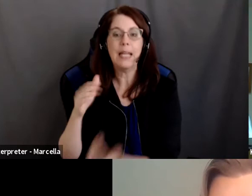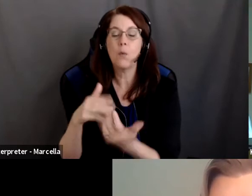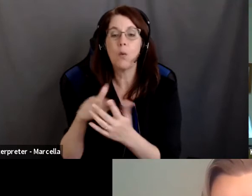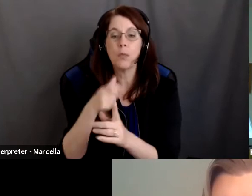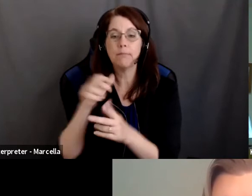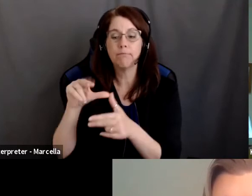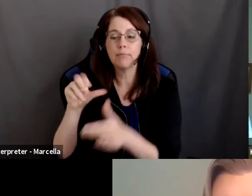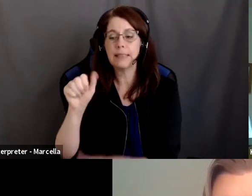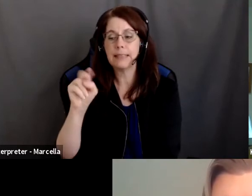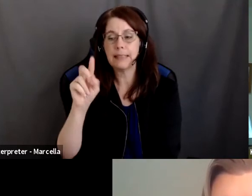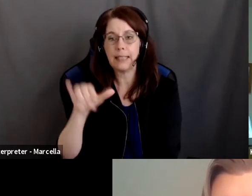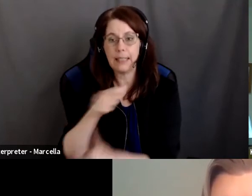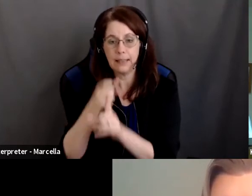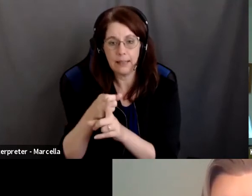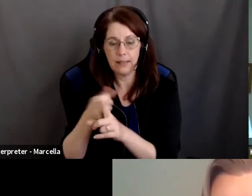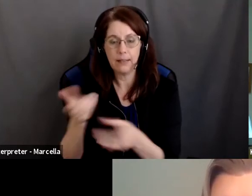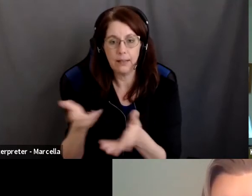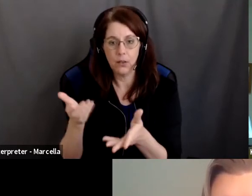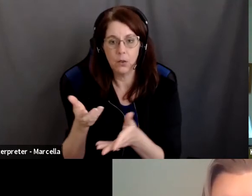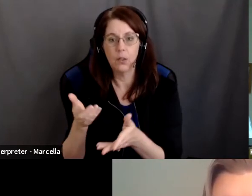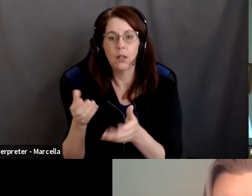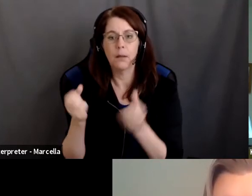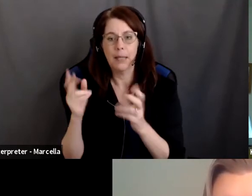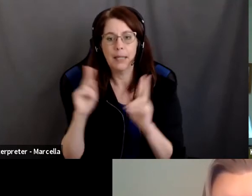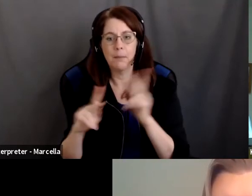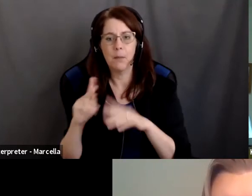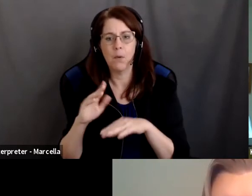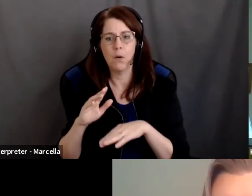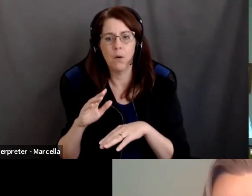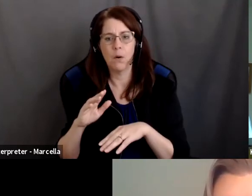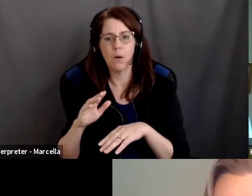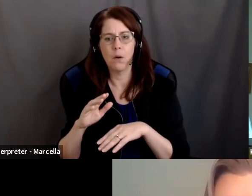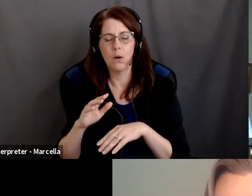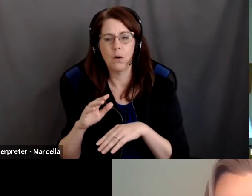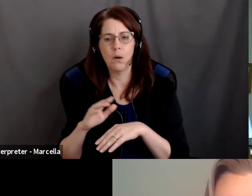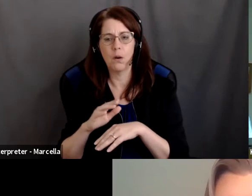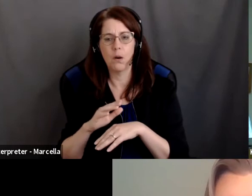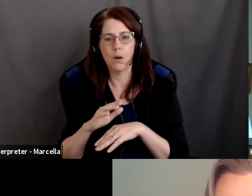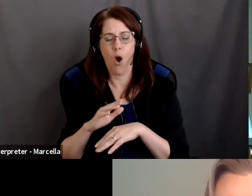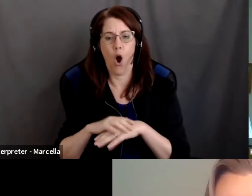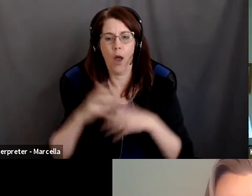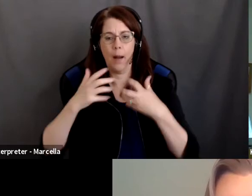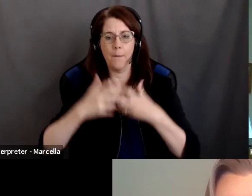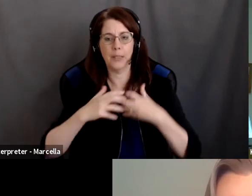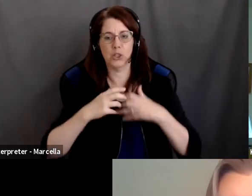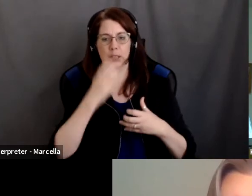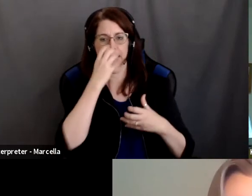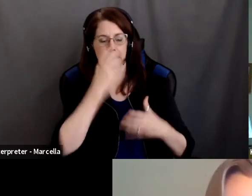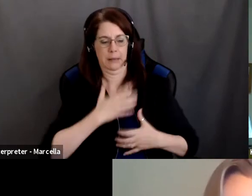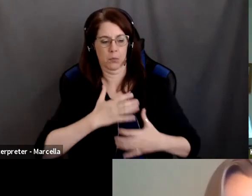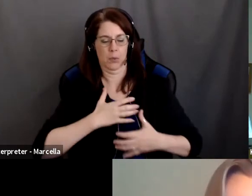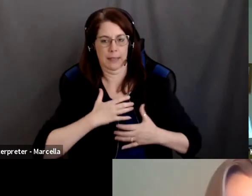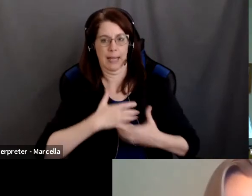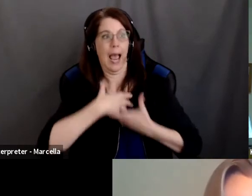came through, there were people that were on ventilators, actually living out in